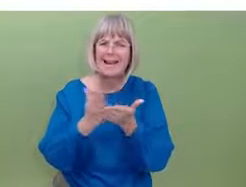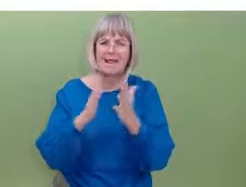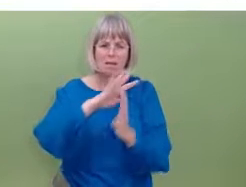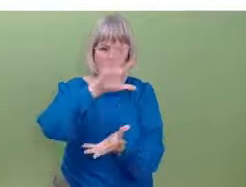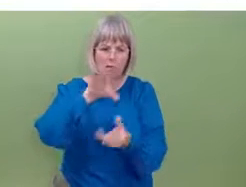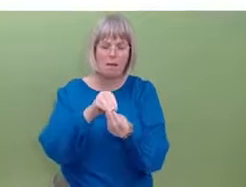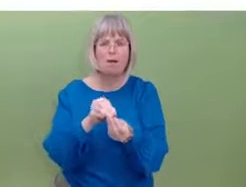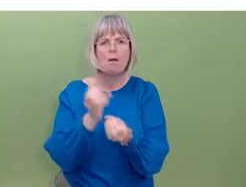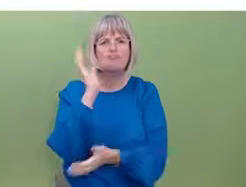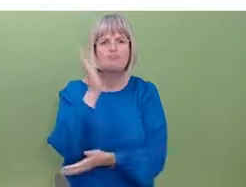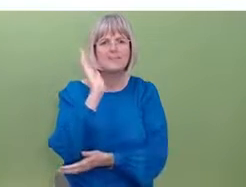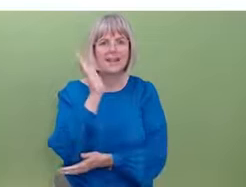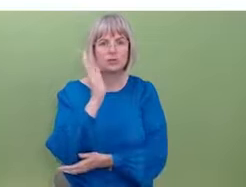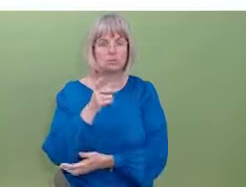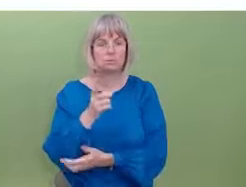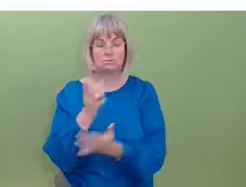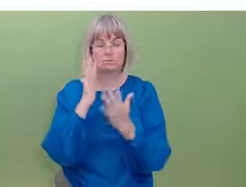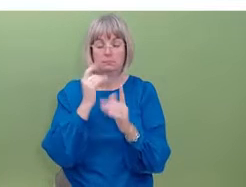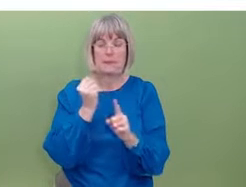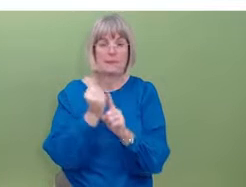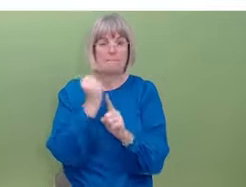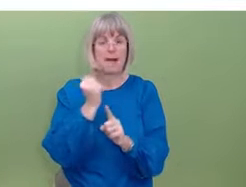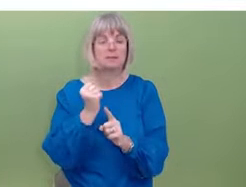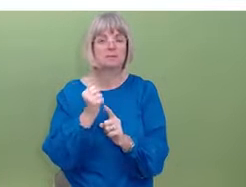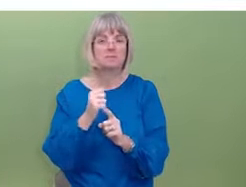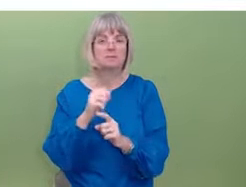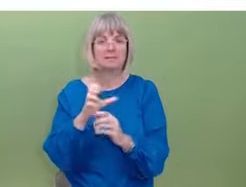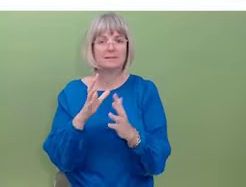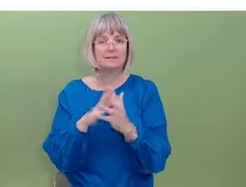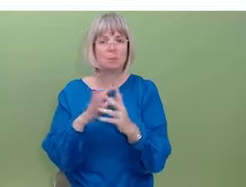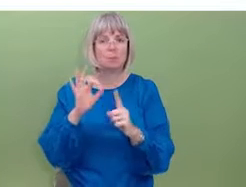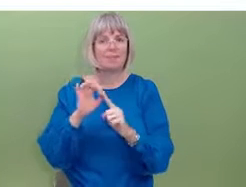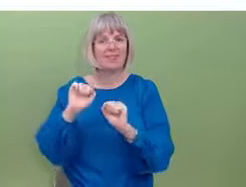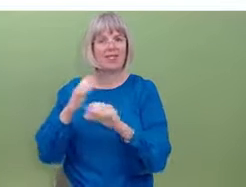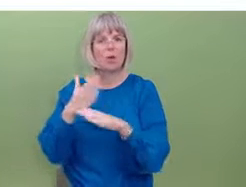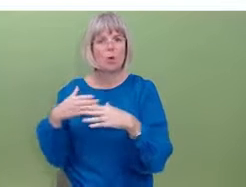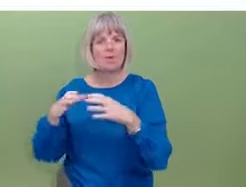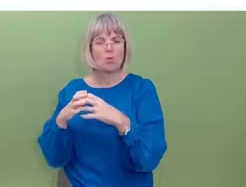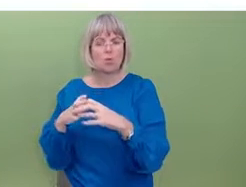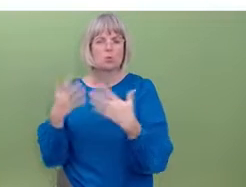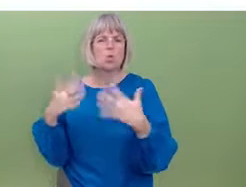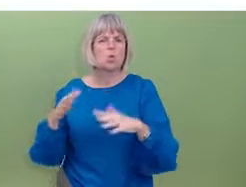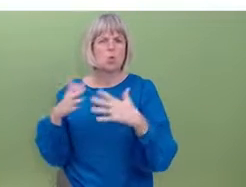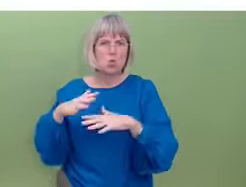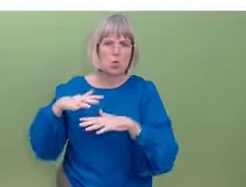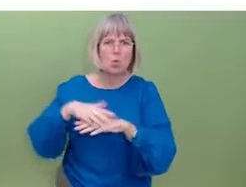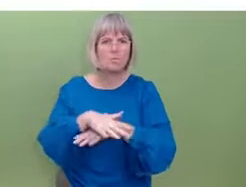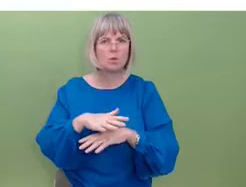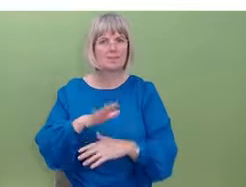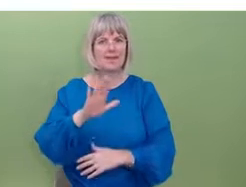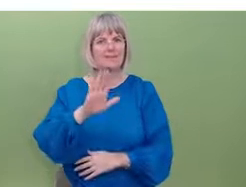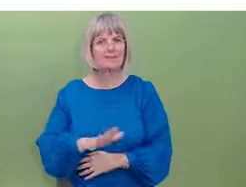the impact that the children wellbeing practitioner workforce has been having across the Southwest, and I know those findings have been